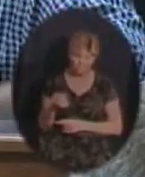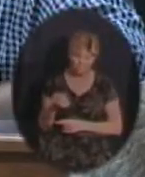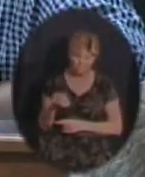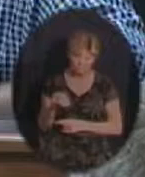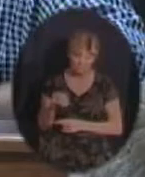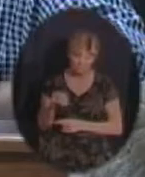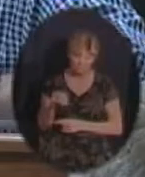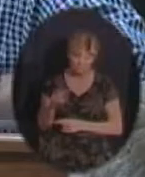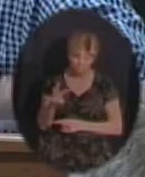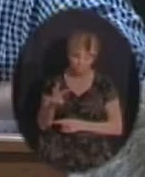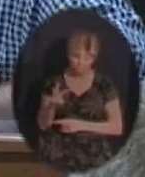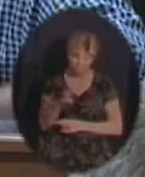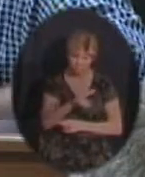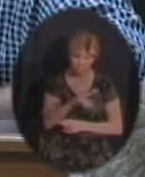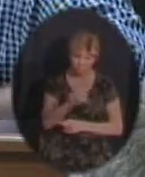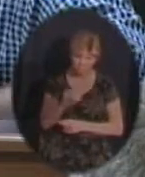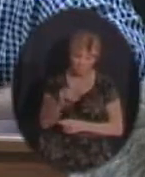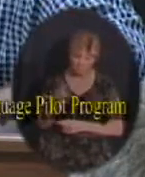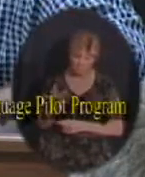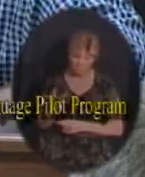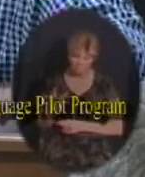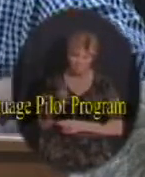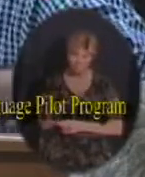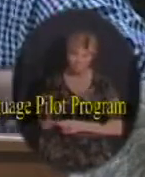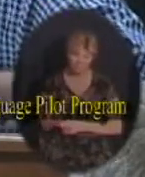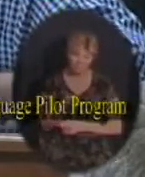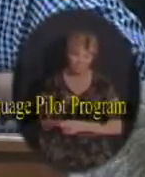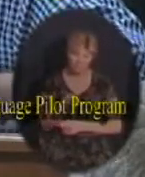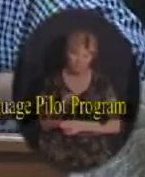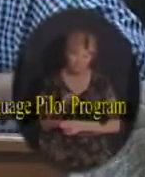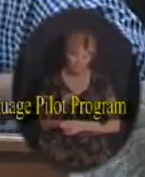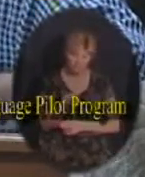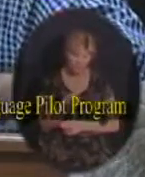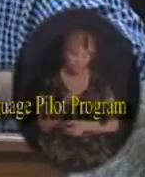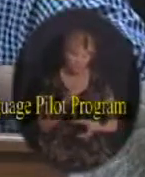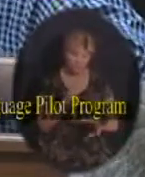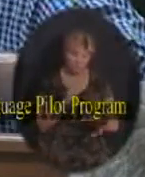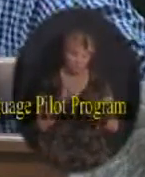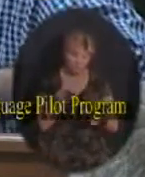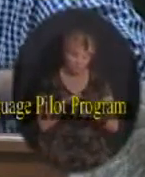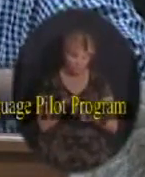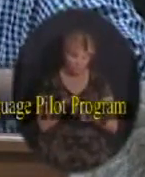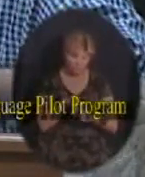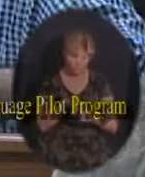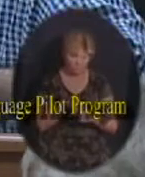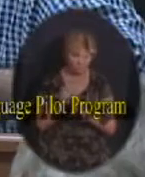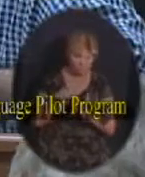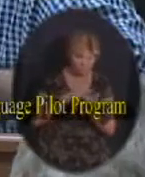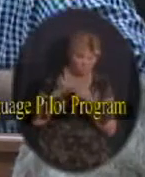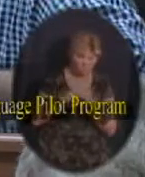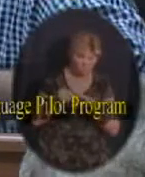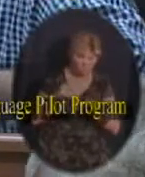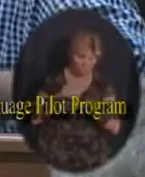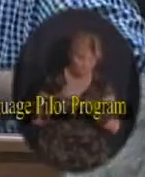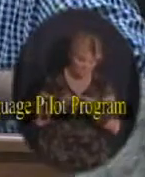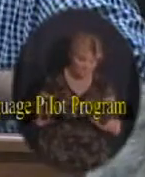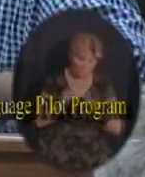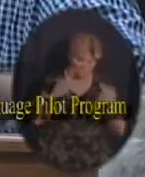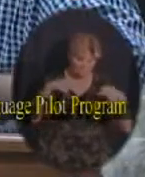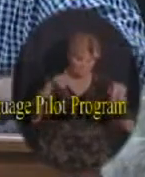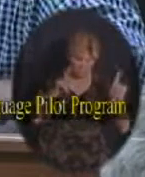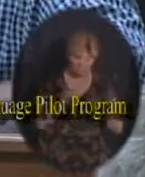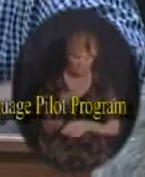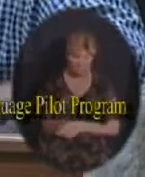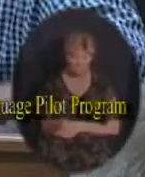of programs, including the one that we're looking at, in terms of their effectiveness. So we have a little bit of research to draw on in terms of what